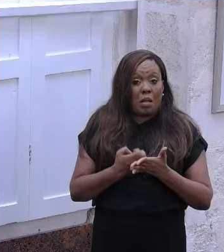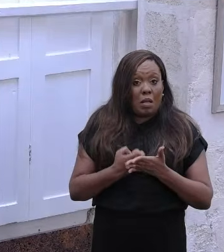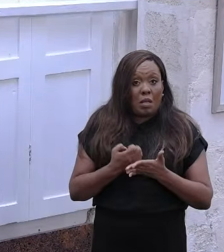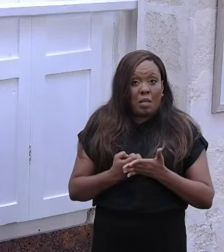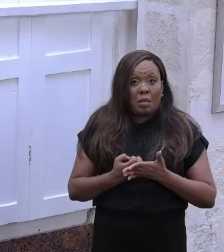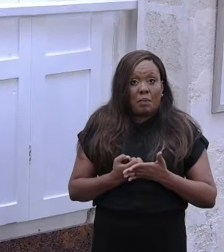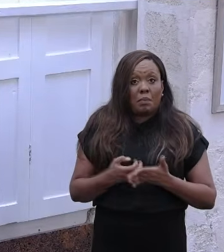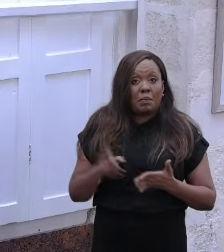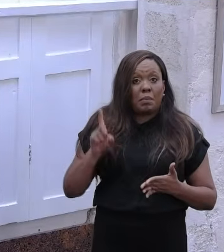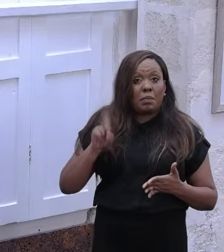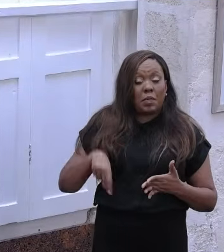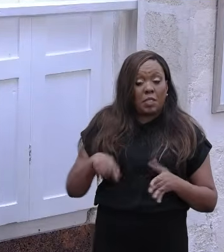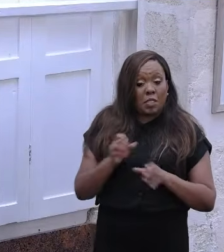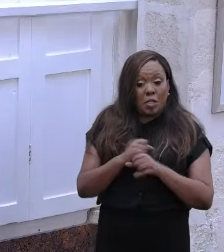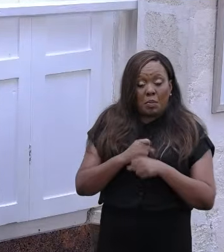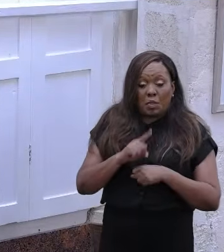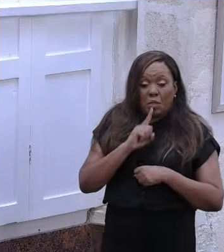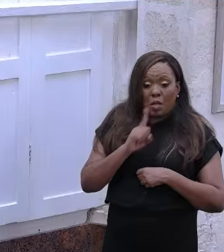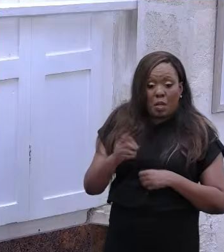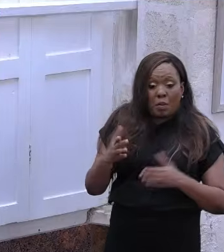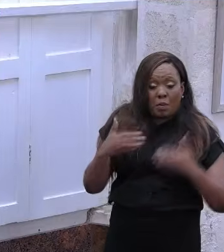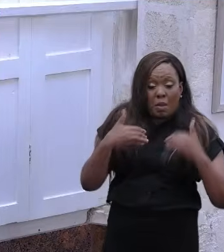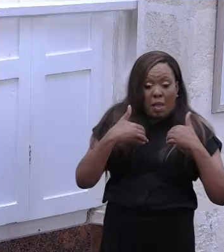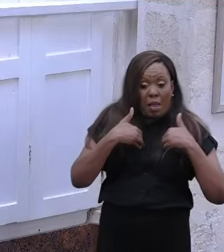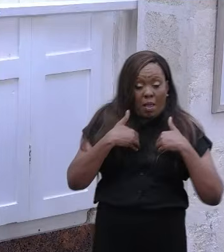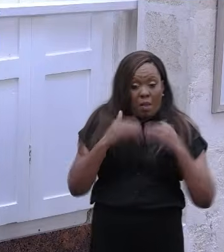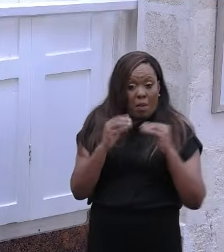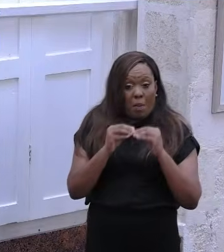our population quickly. And right